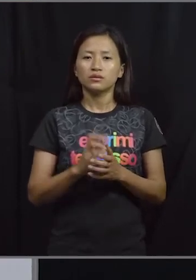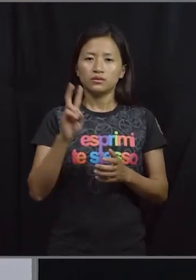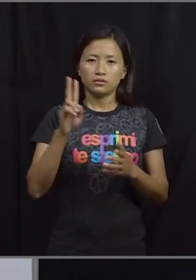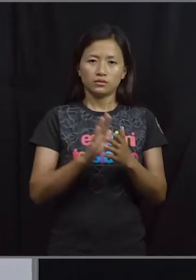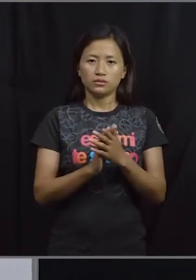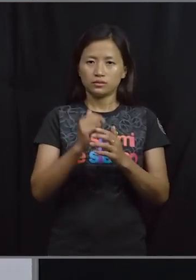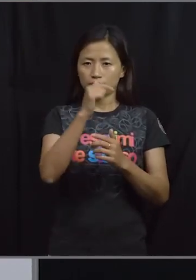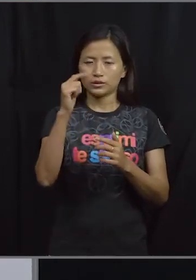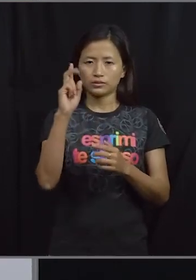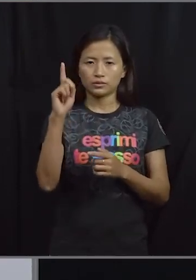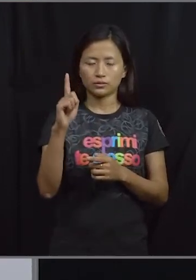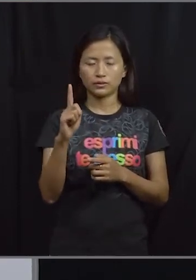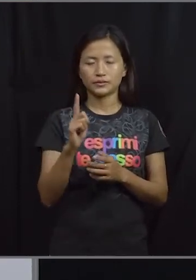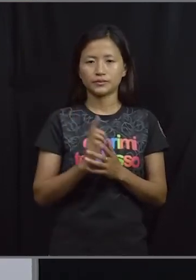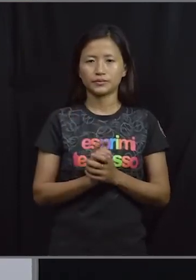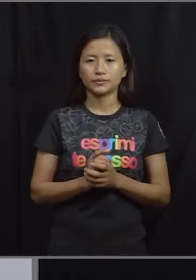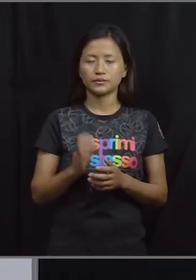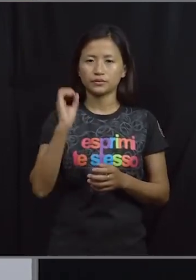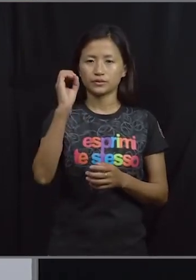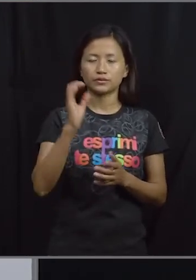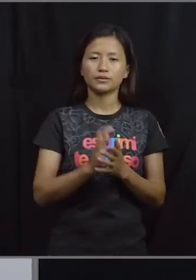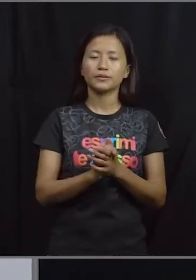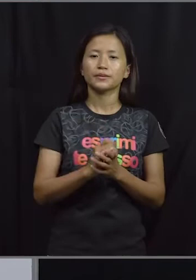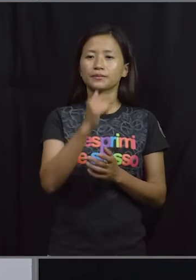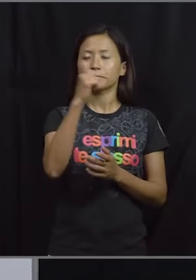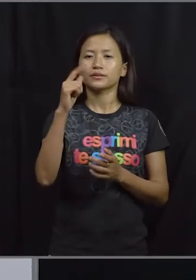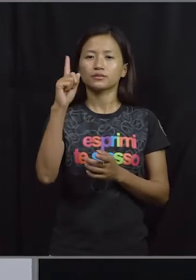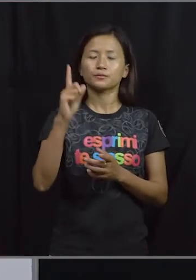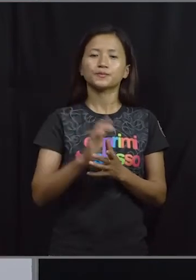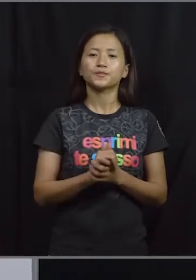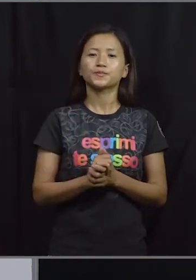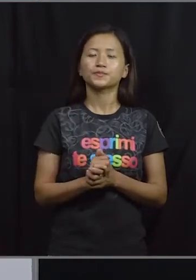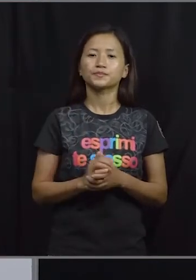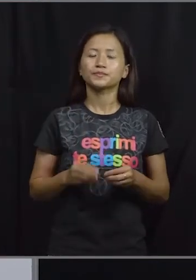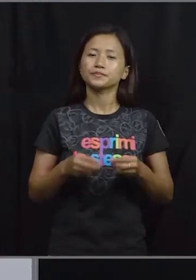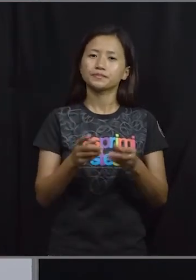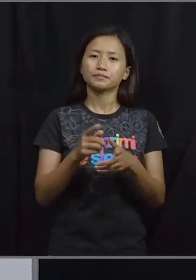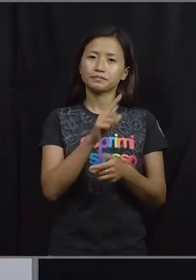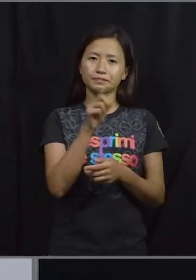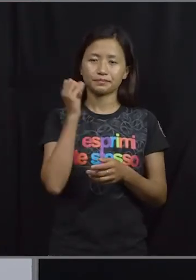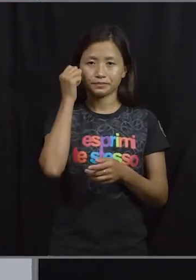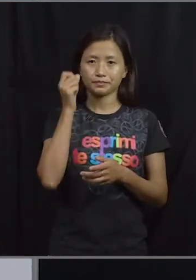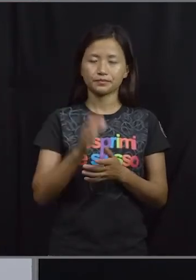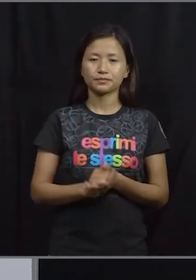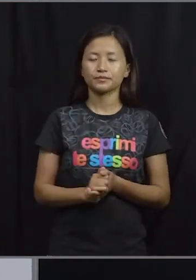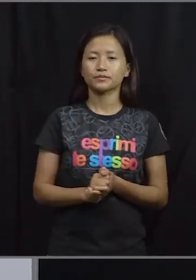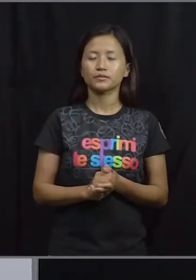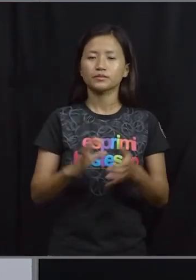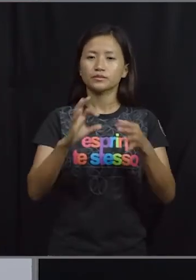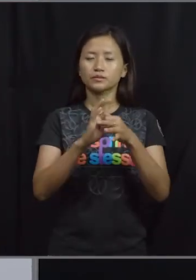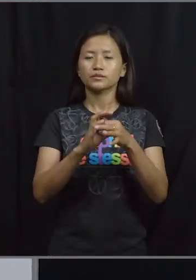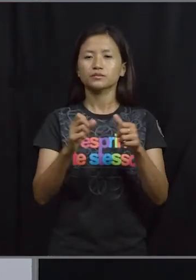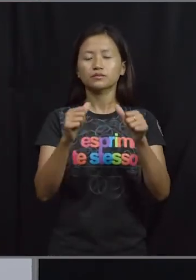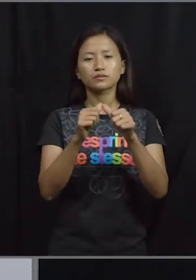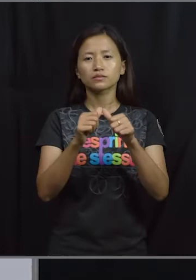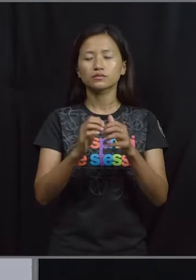2 -1 0 -1. Right? Okay. So what is adjoint